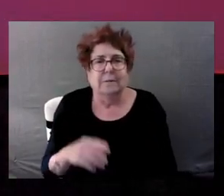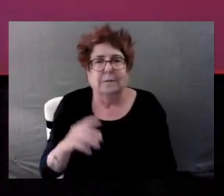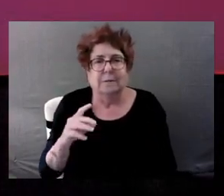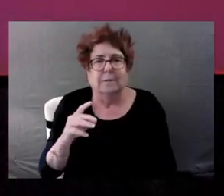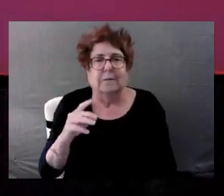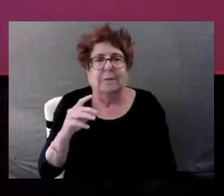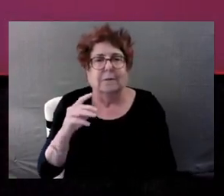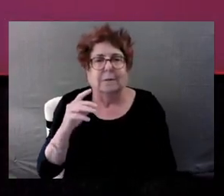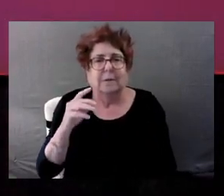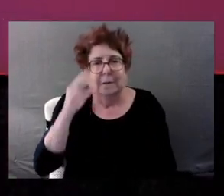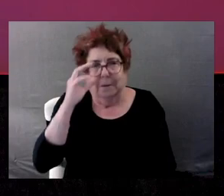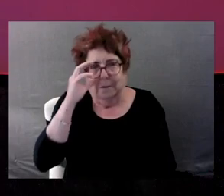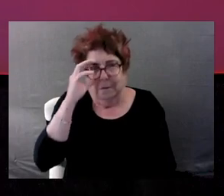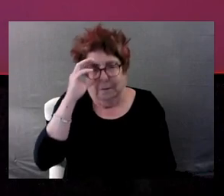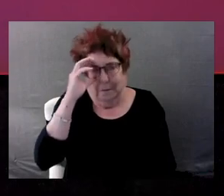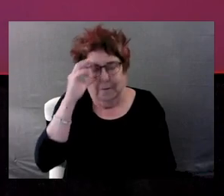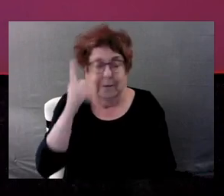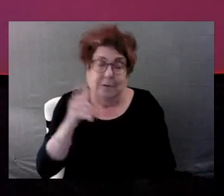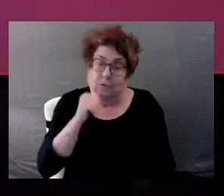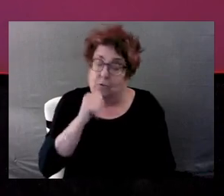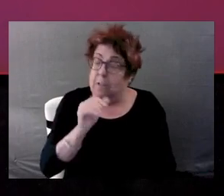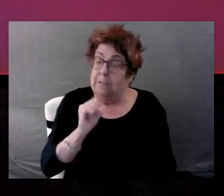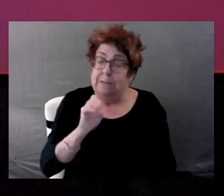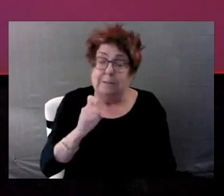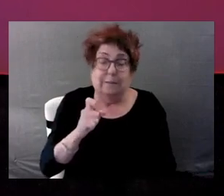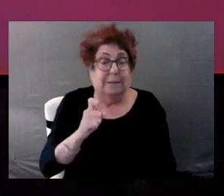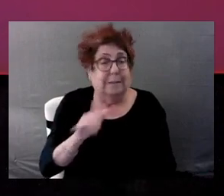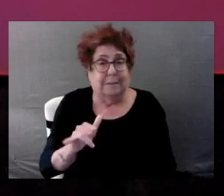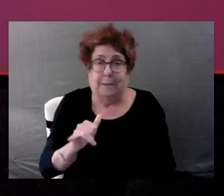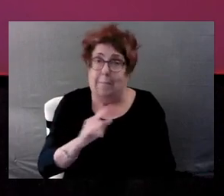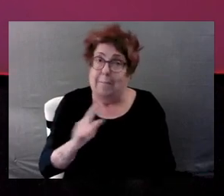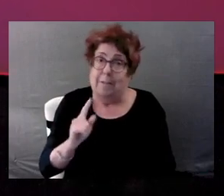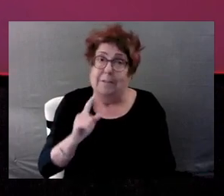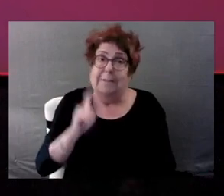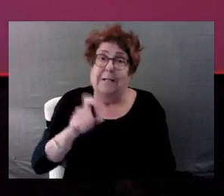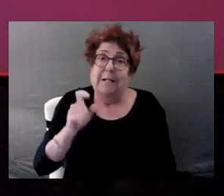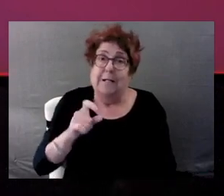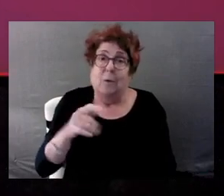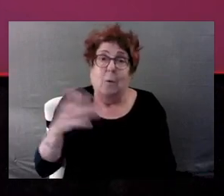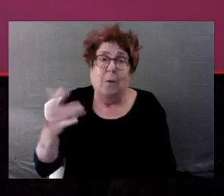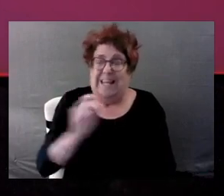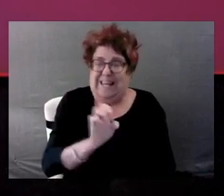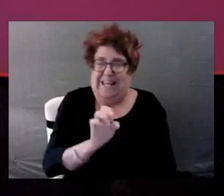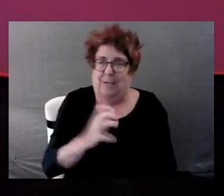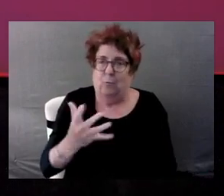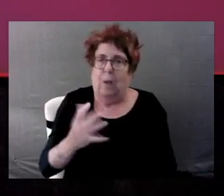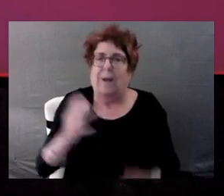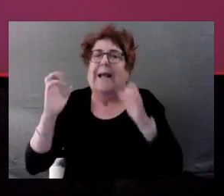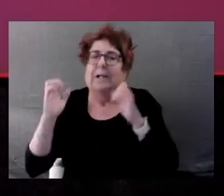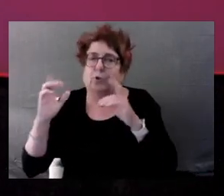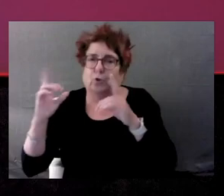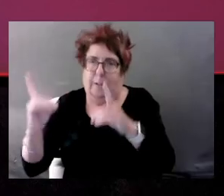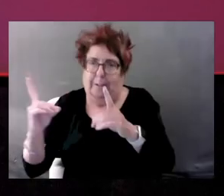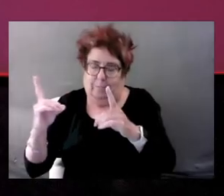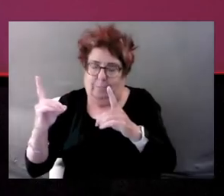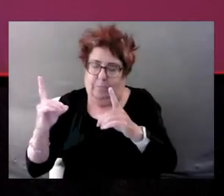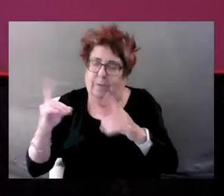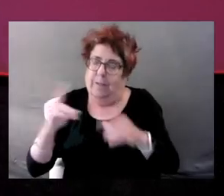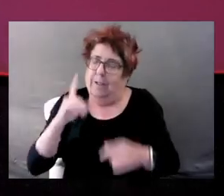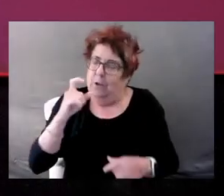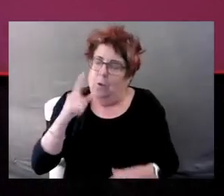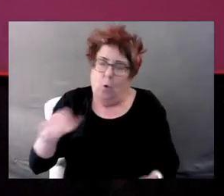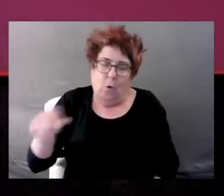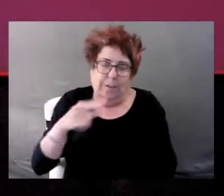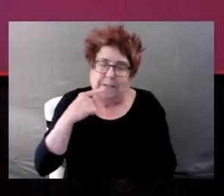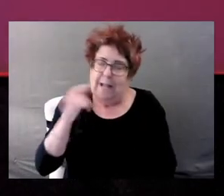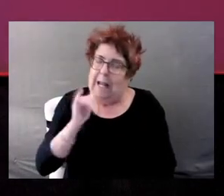This ain't sexy, but it is necessary. Educate. Educate. I need y'all to say that like you